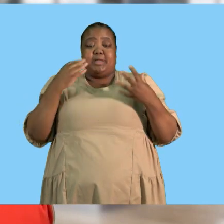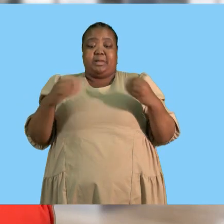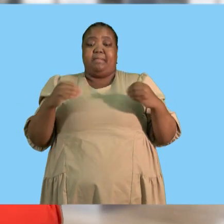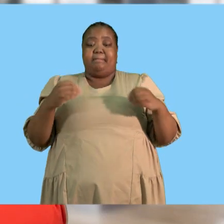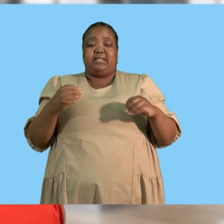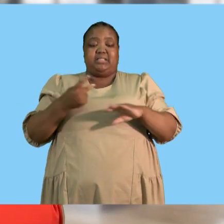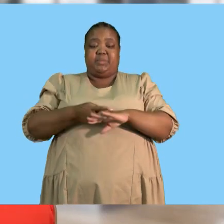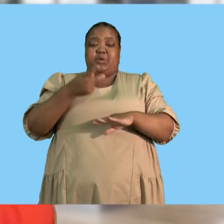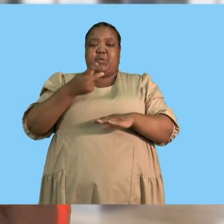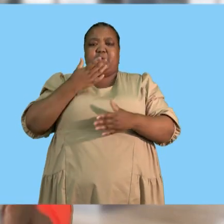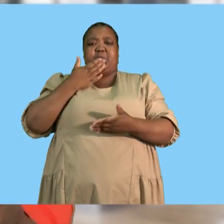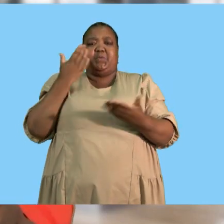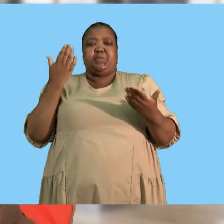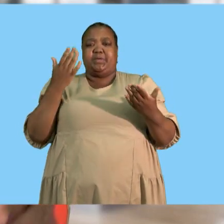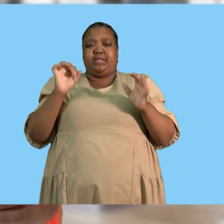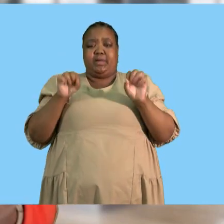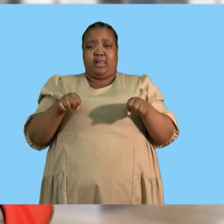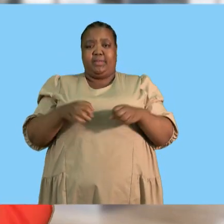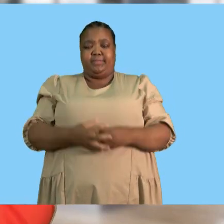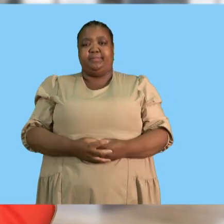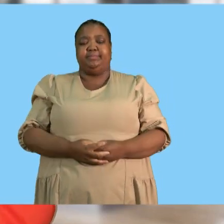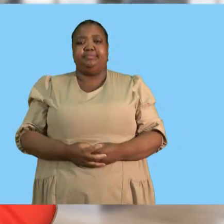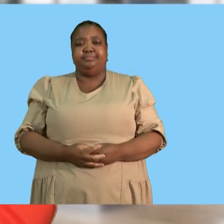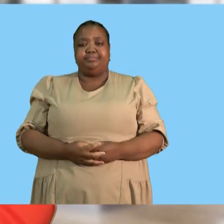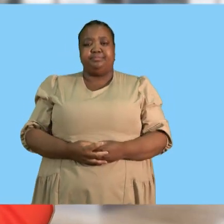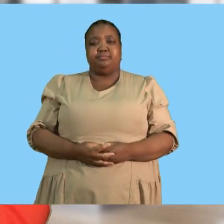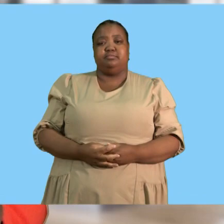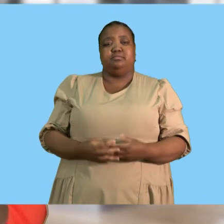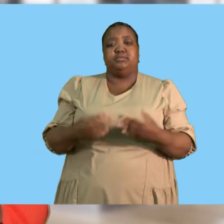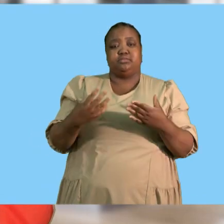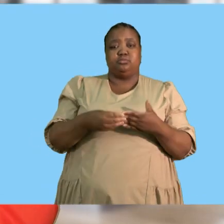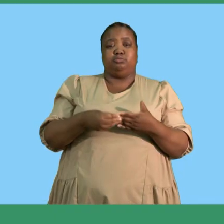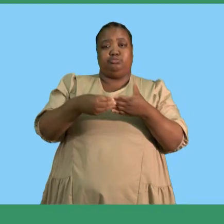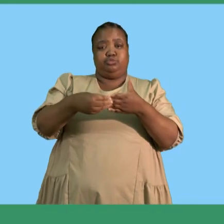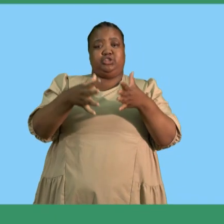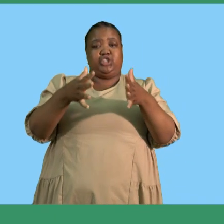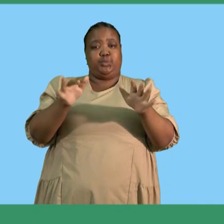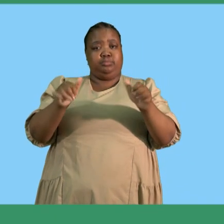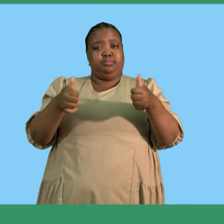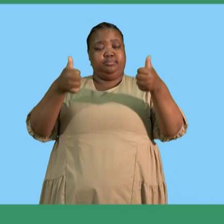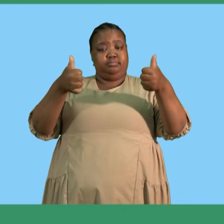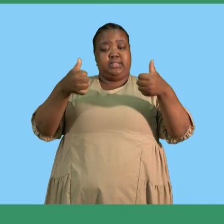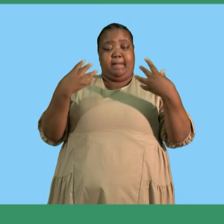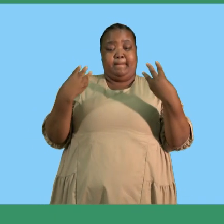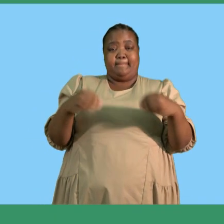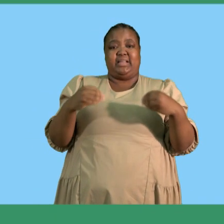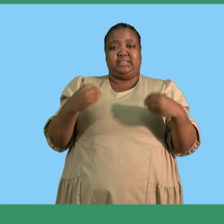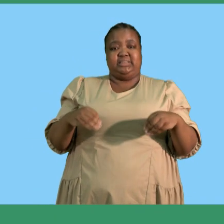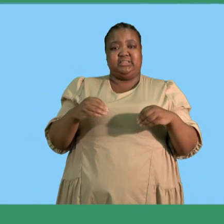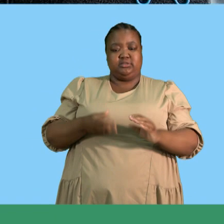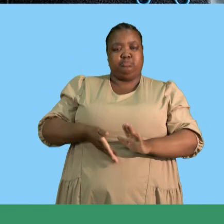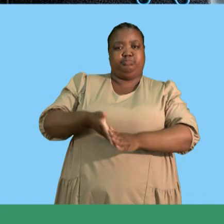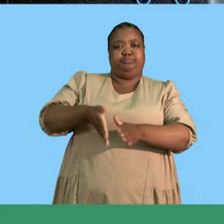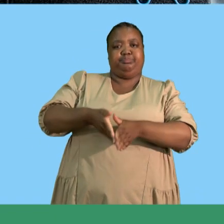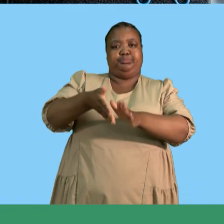anything as an entrepreneur. We must also have good leadership, which will help you to run your